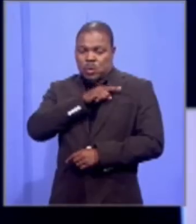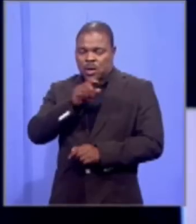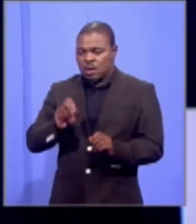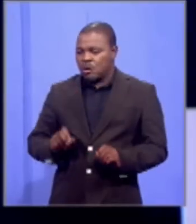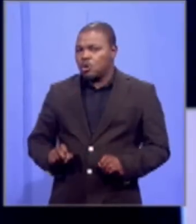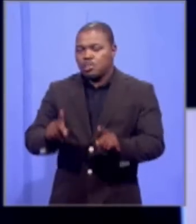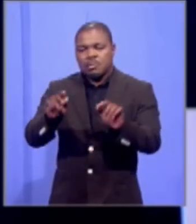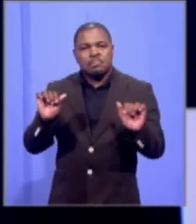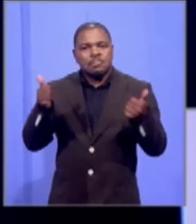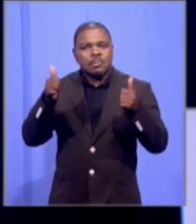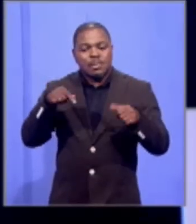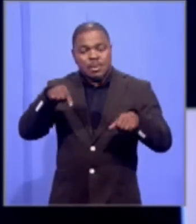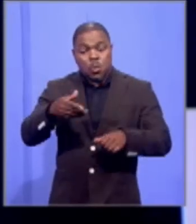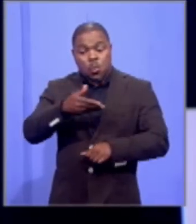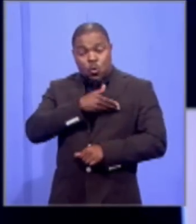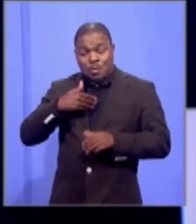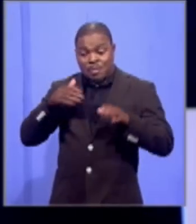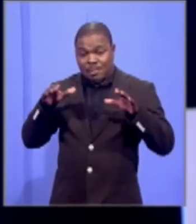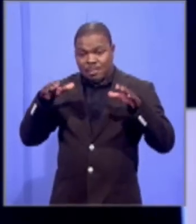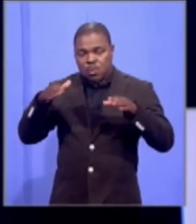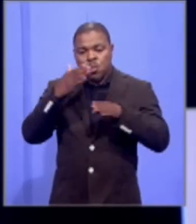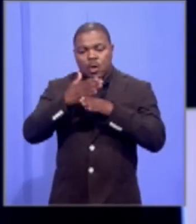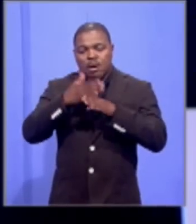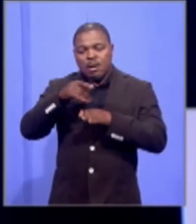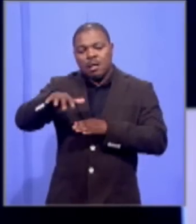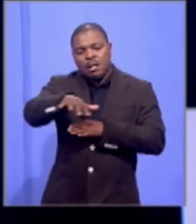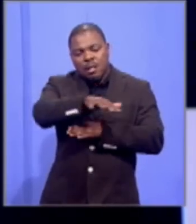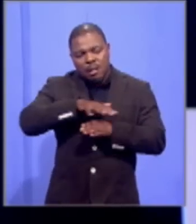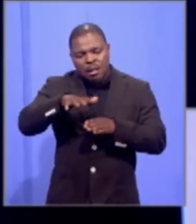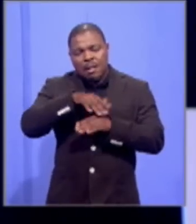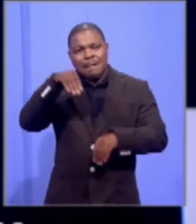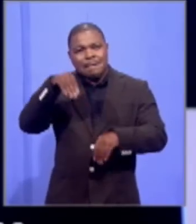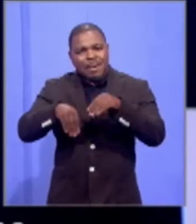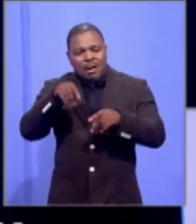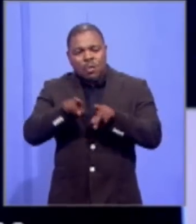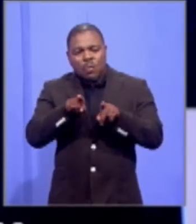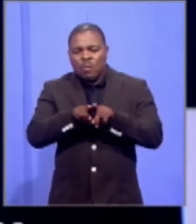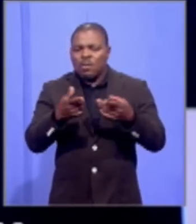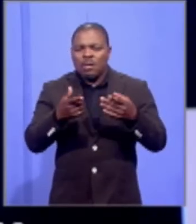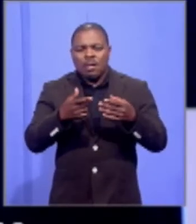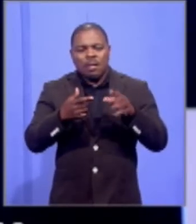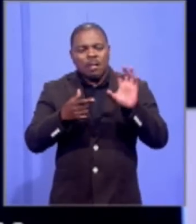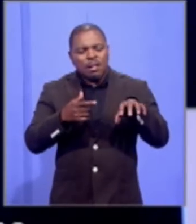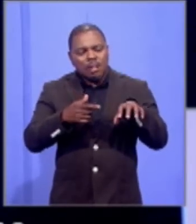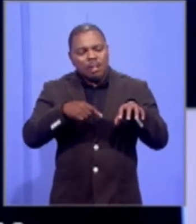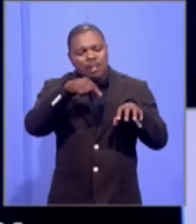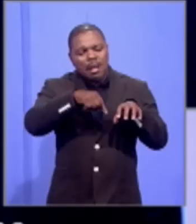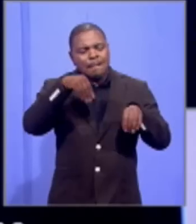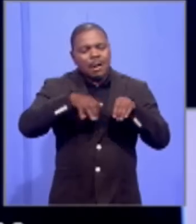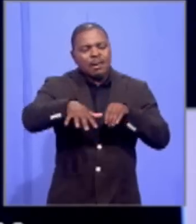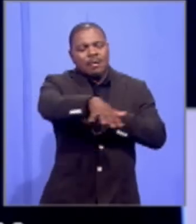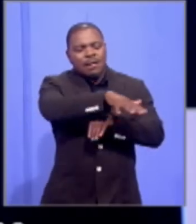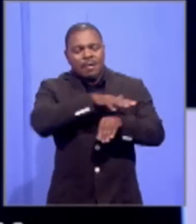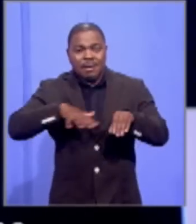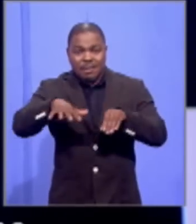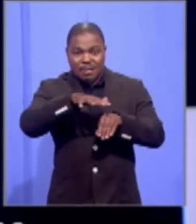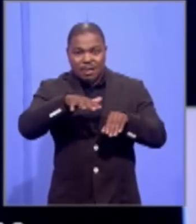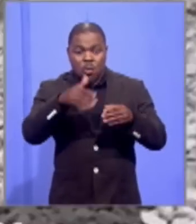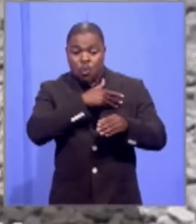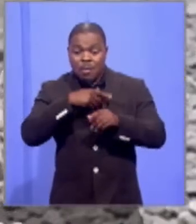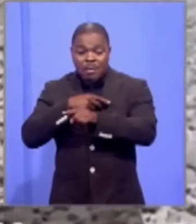bohlokwa haholo re le batho ba bomme ba sebetsa mo di-mining ba dula mo di-mining mo moetseng e pela di-mine re